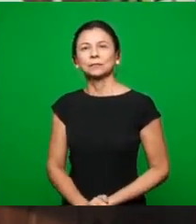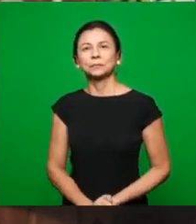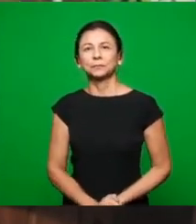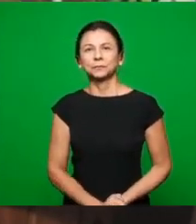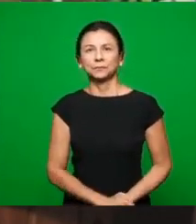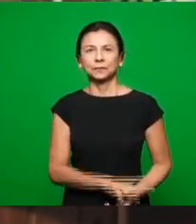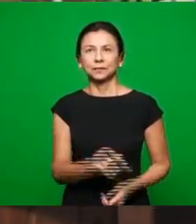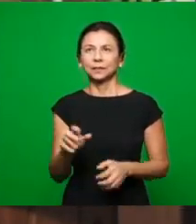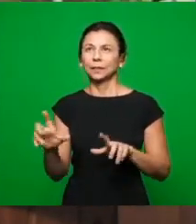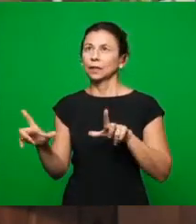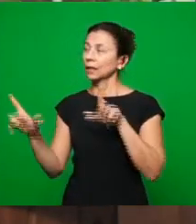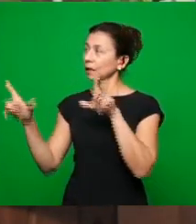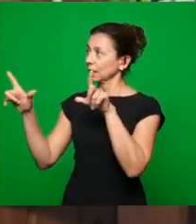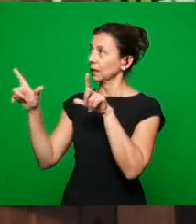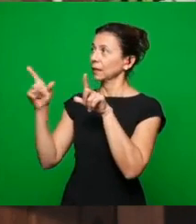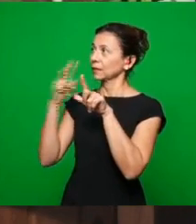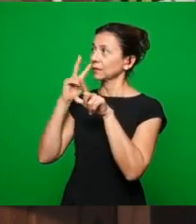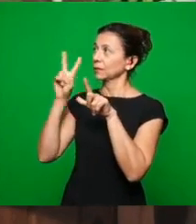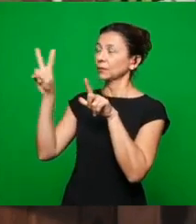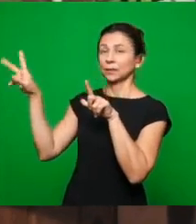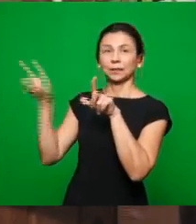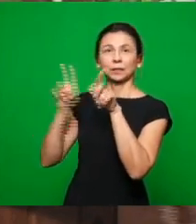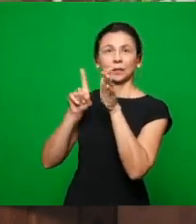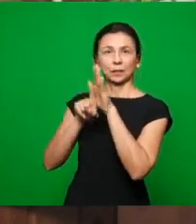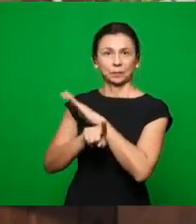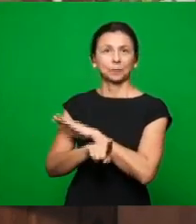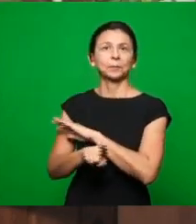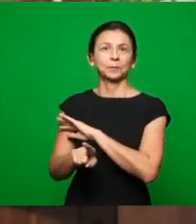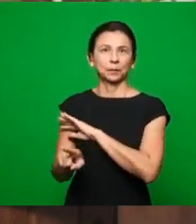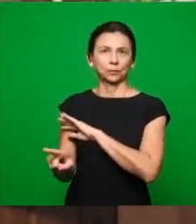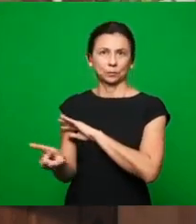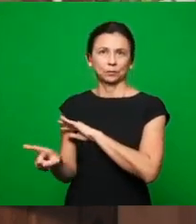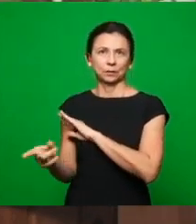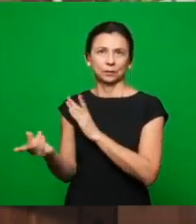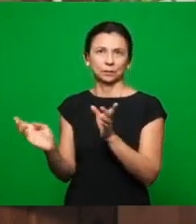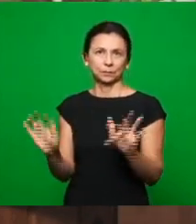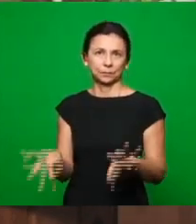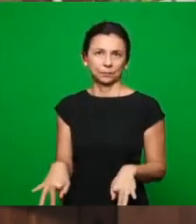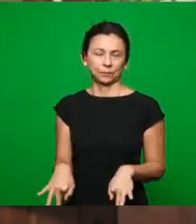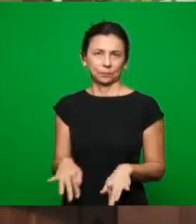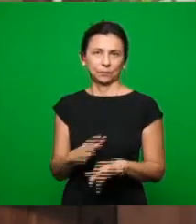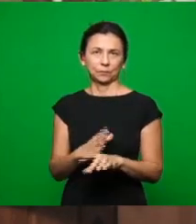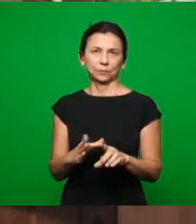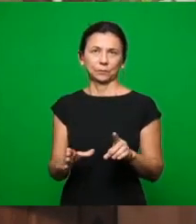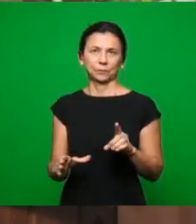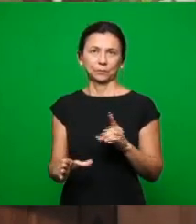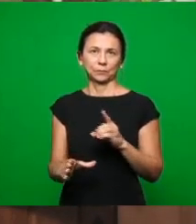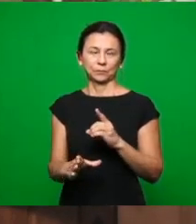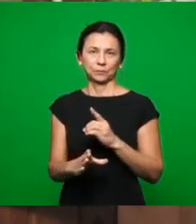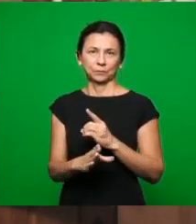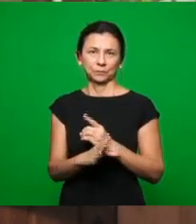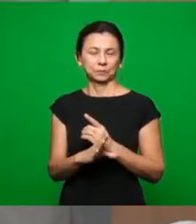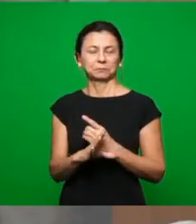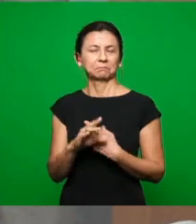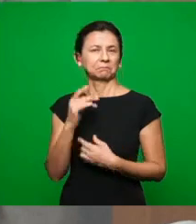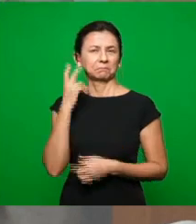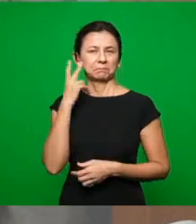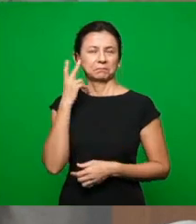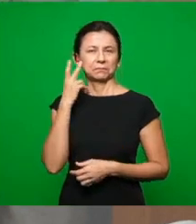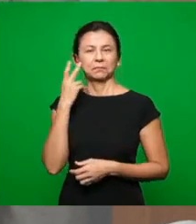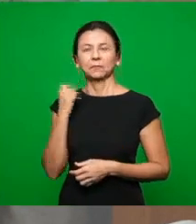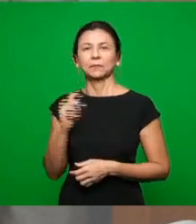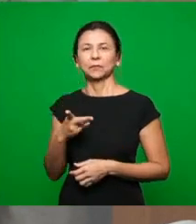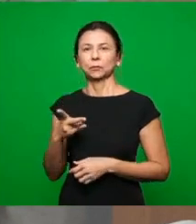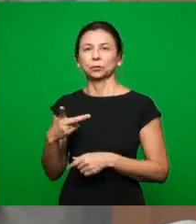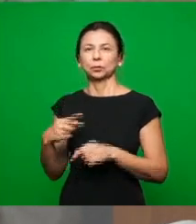my brethren, you already saw here the question that was made. It's going to be for this next Sunday